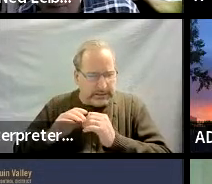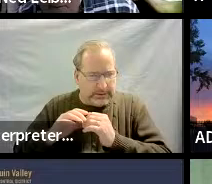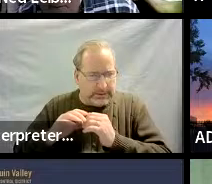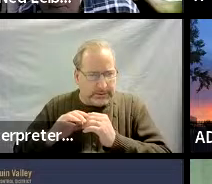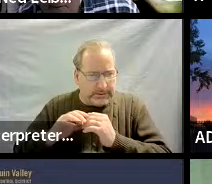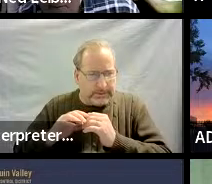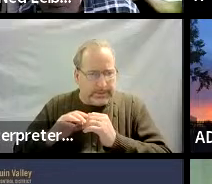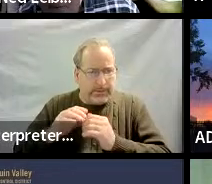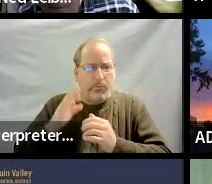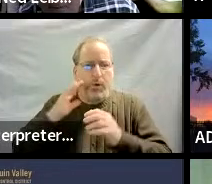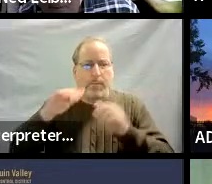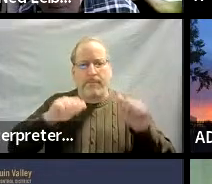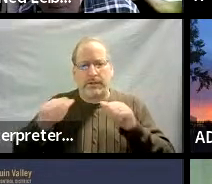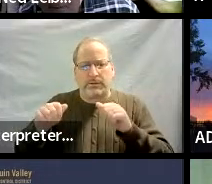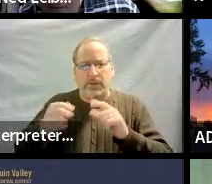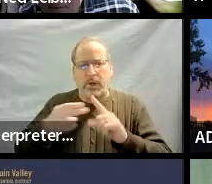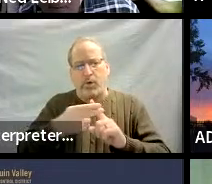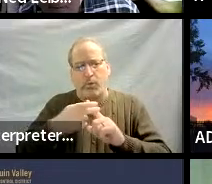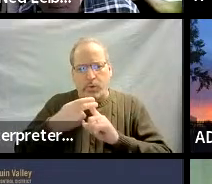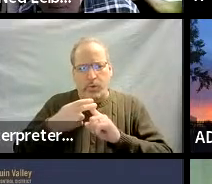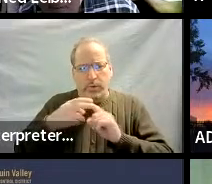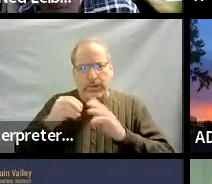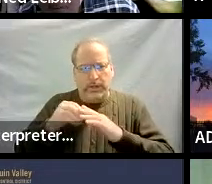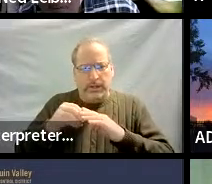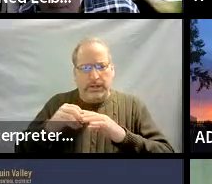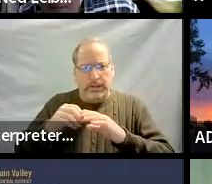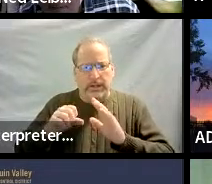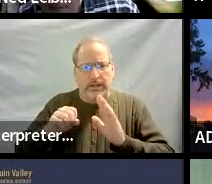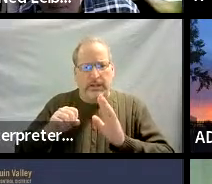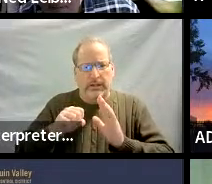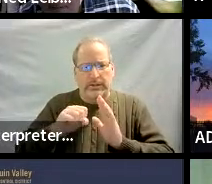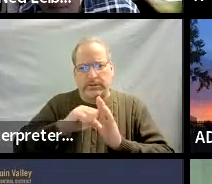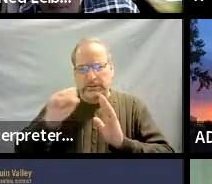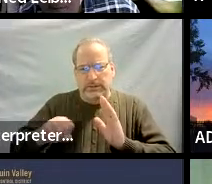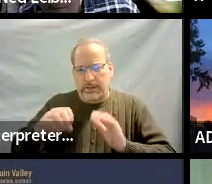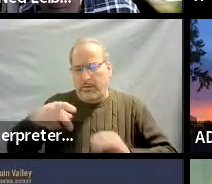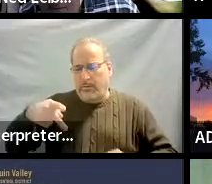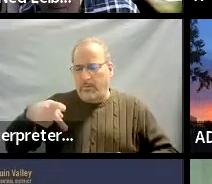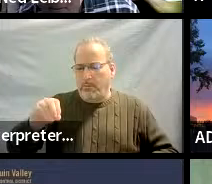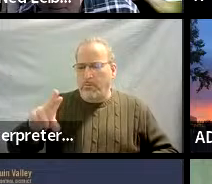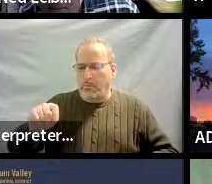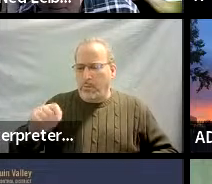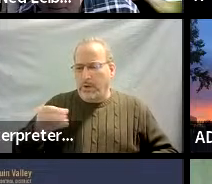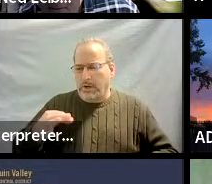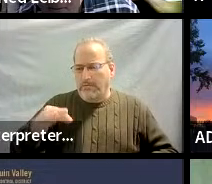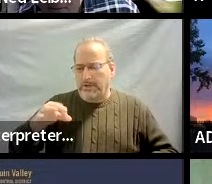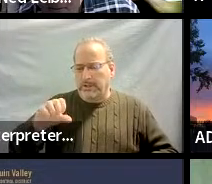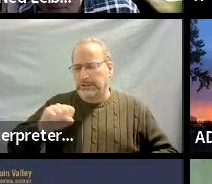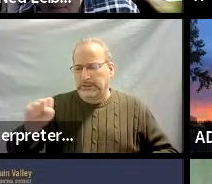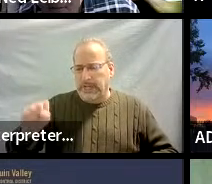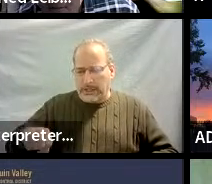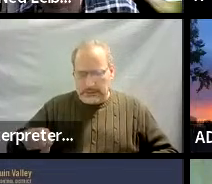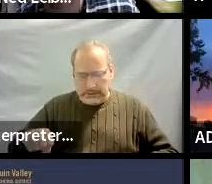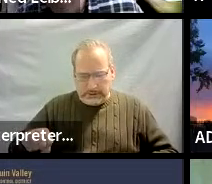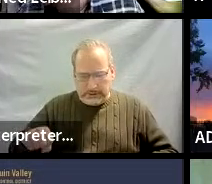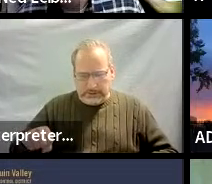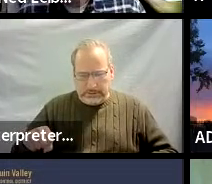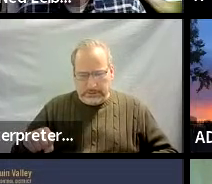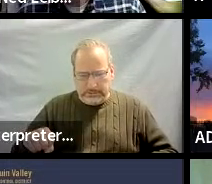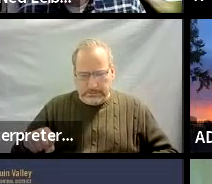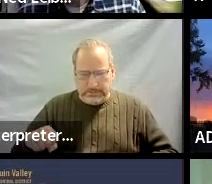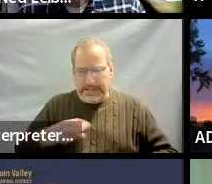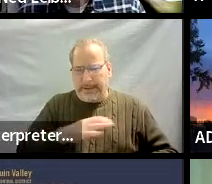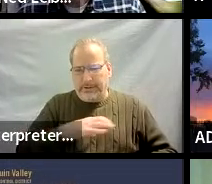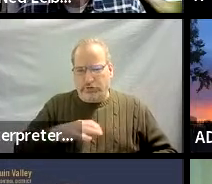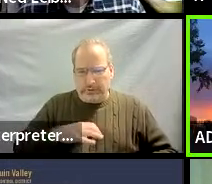Community Center and the Port of Stockton Commission. So sounds like there's a lot of work going on in the county